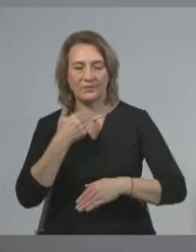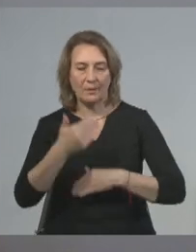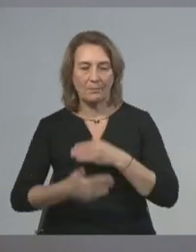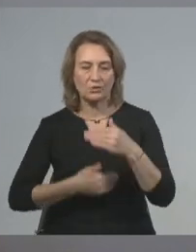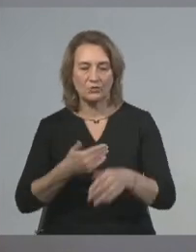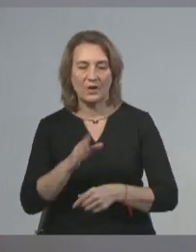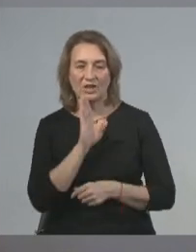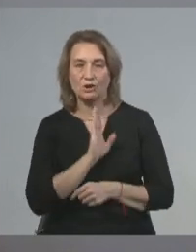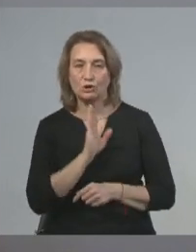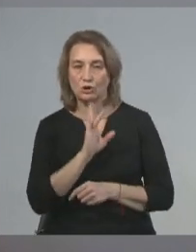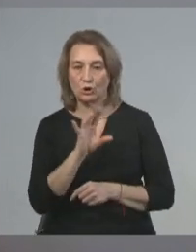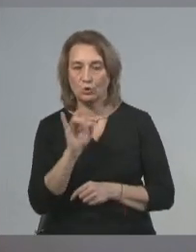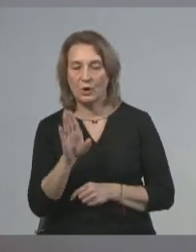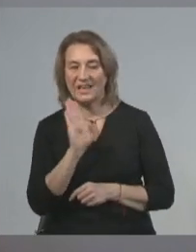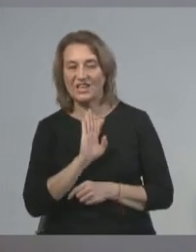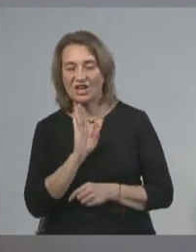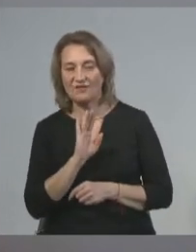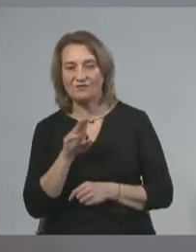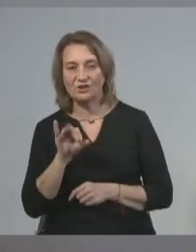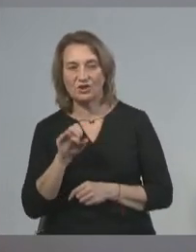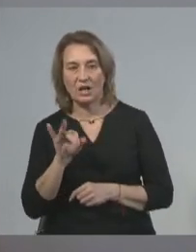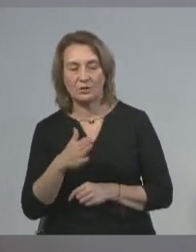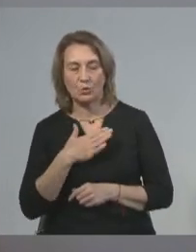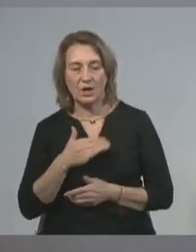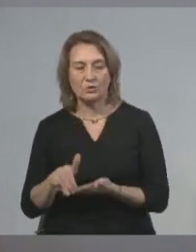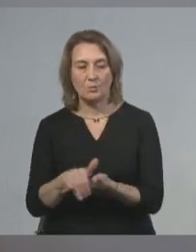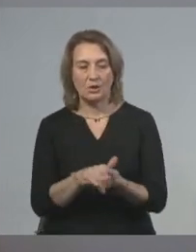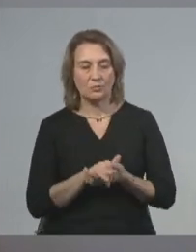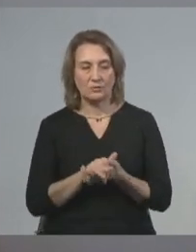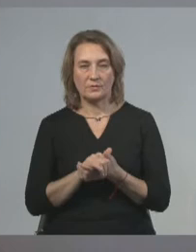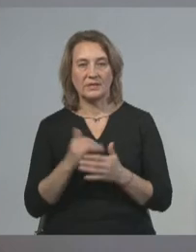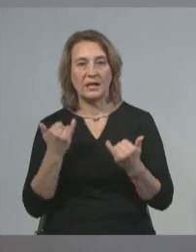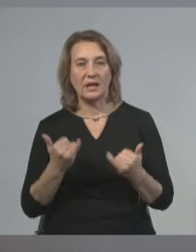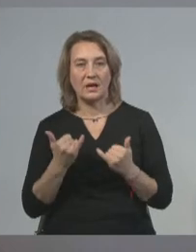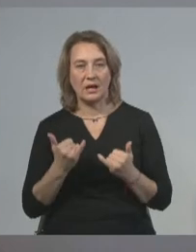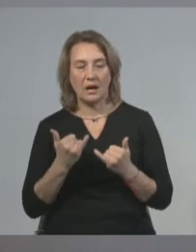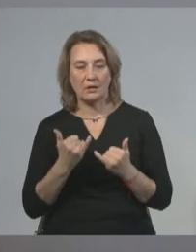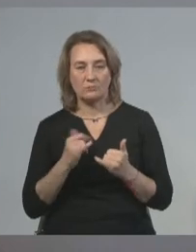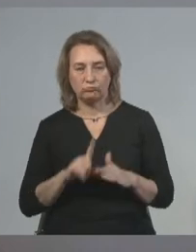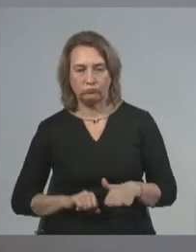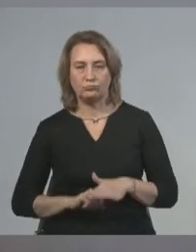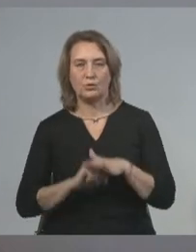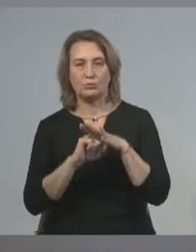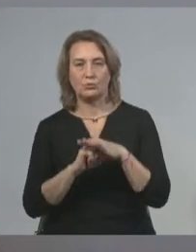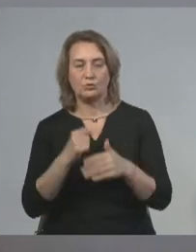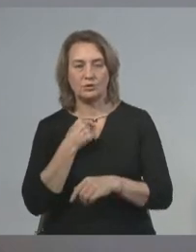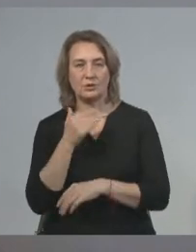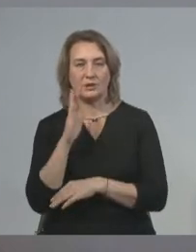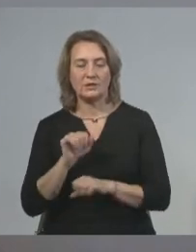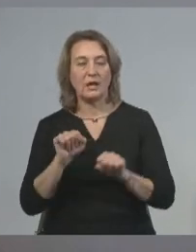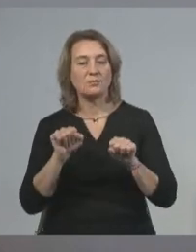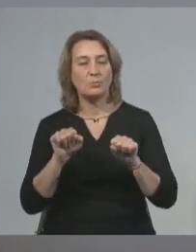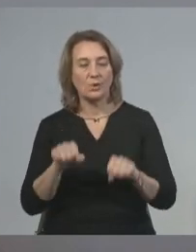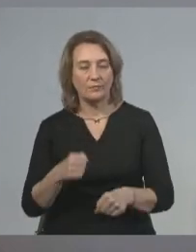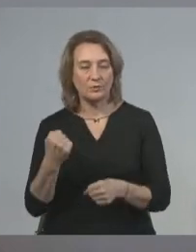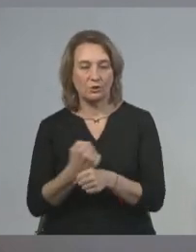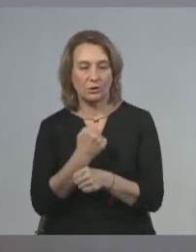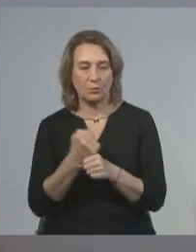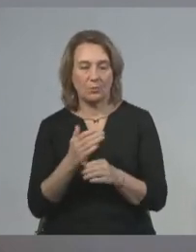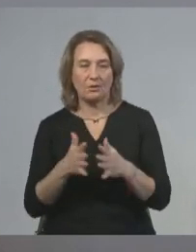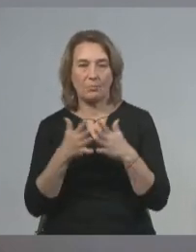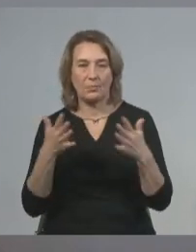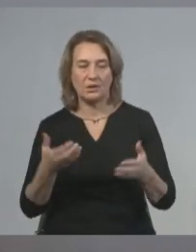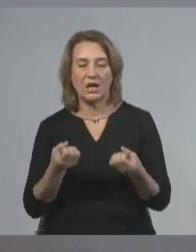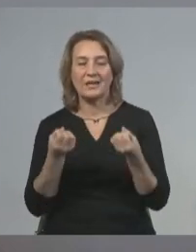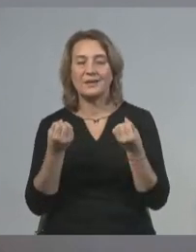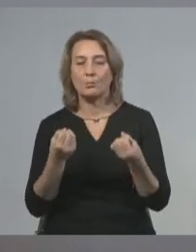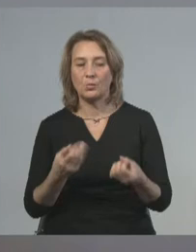conservative society as a powerful voices with capacity to do more than just be presented as a victim or as